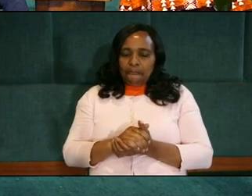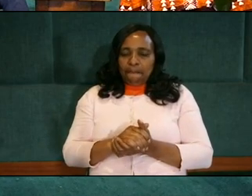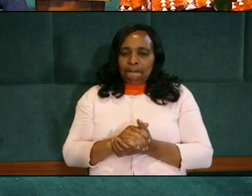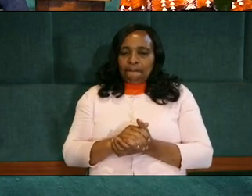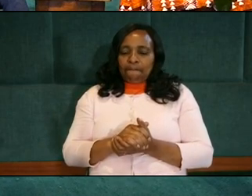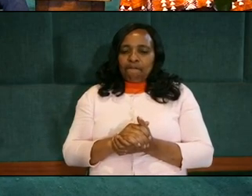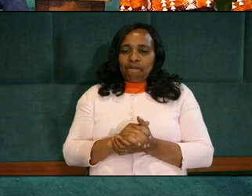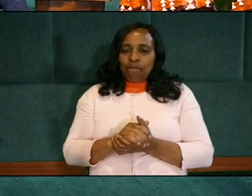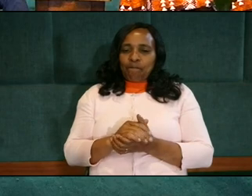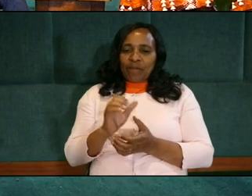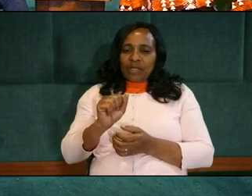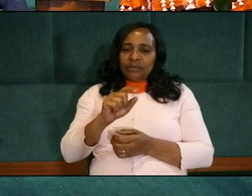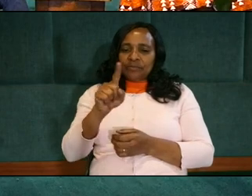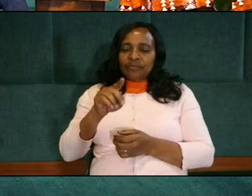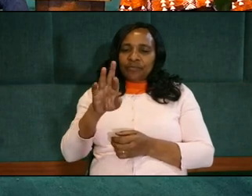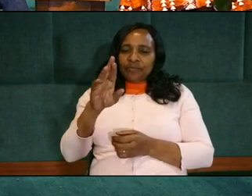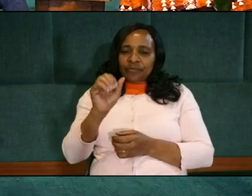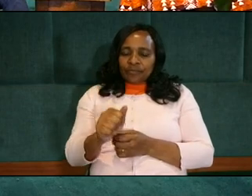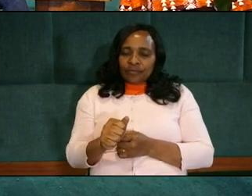Elsie.